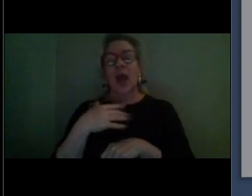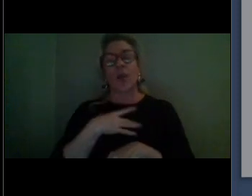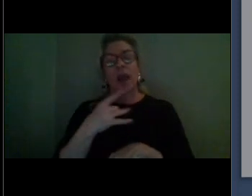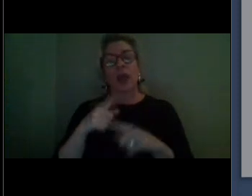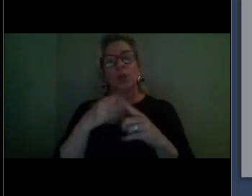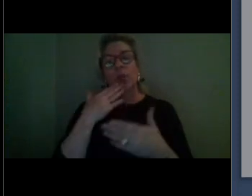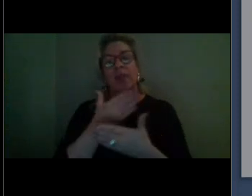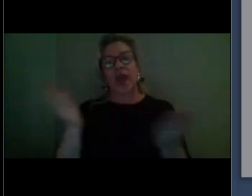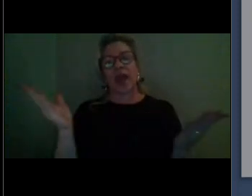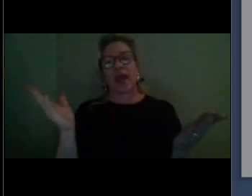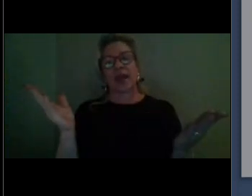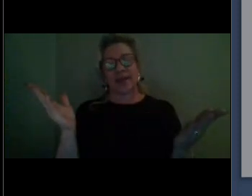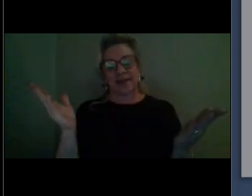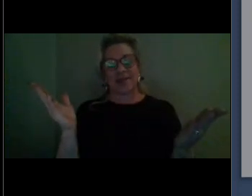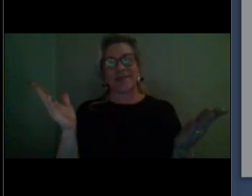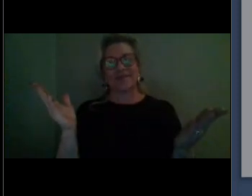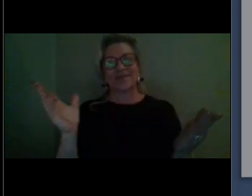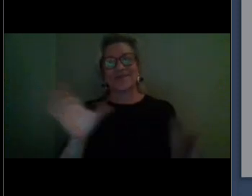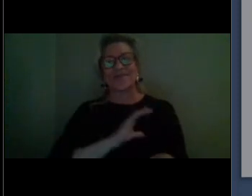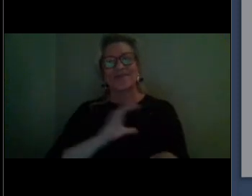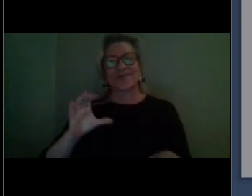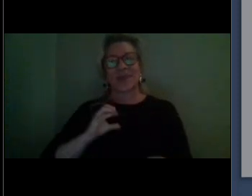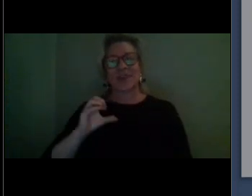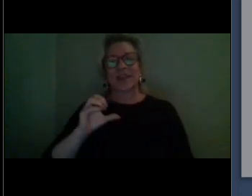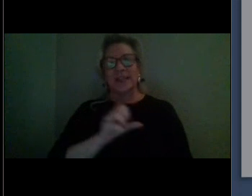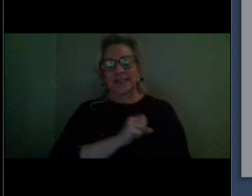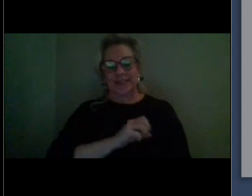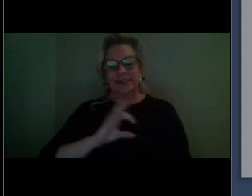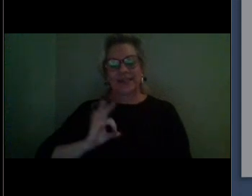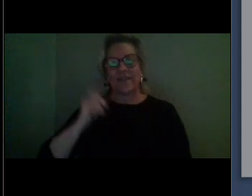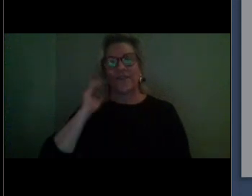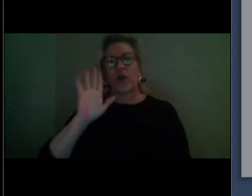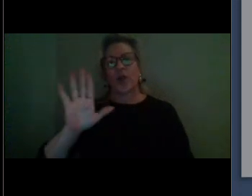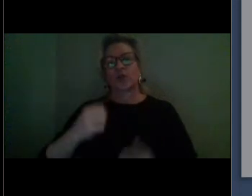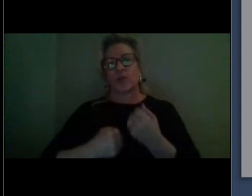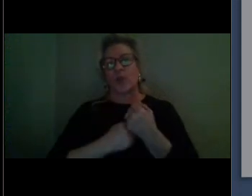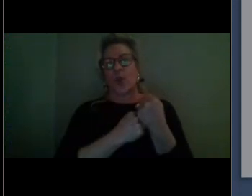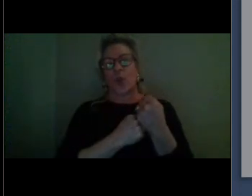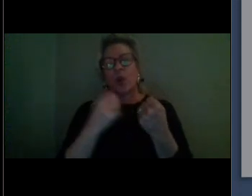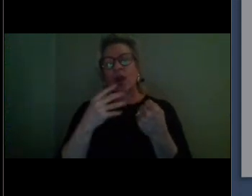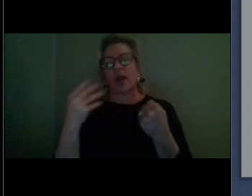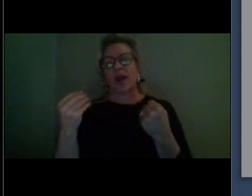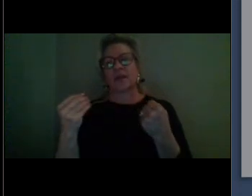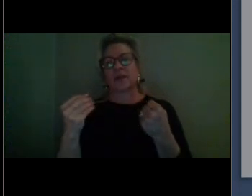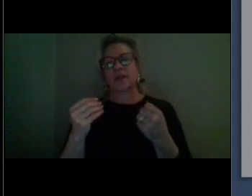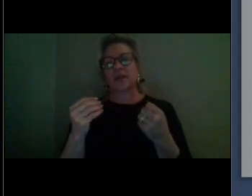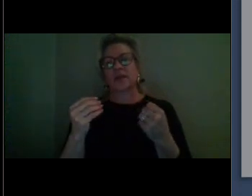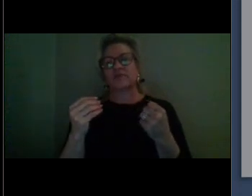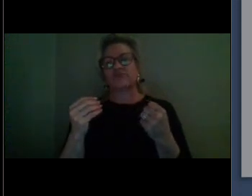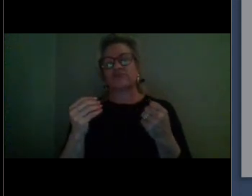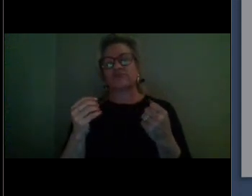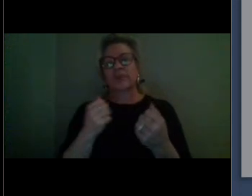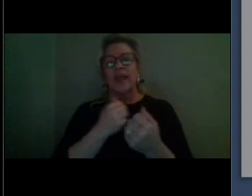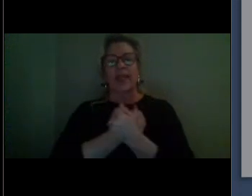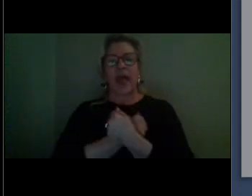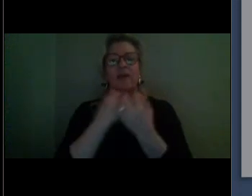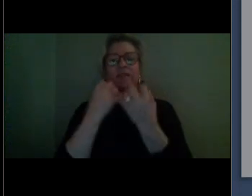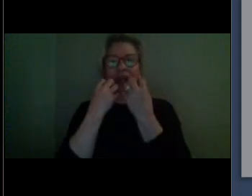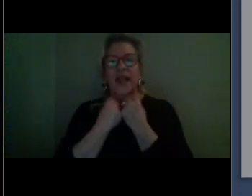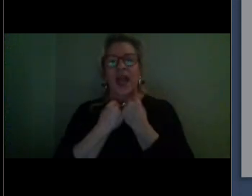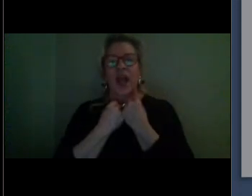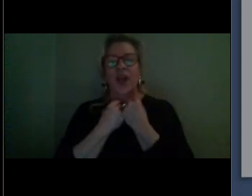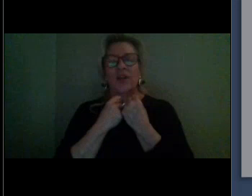thank Commission staff for their support and the love and care that they have put